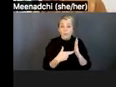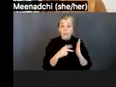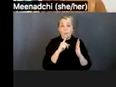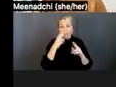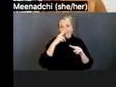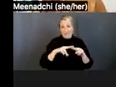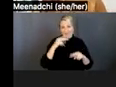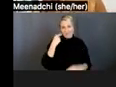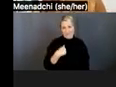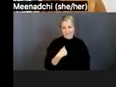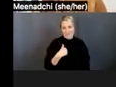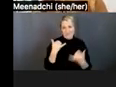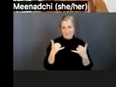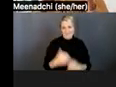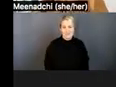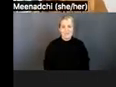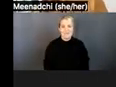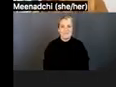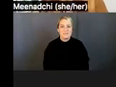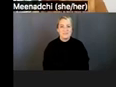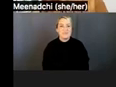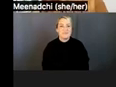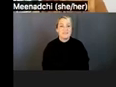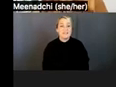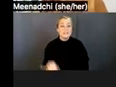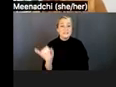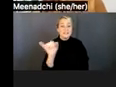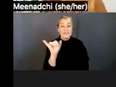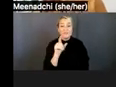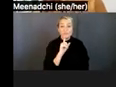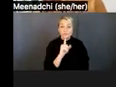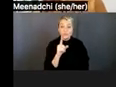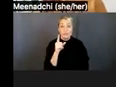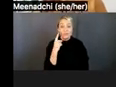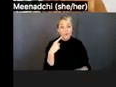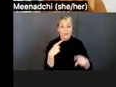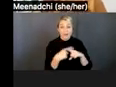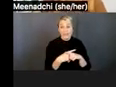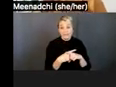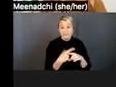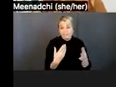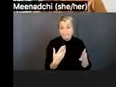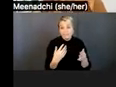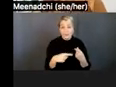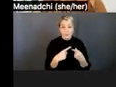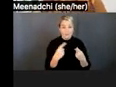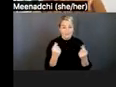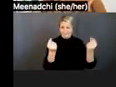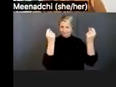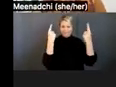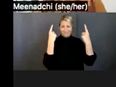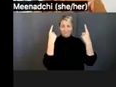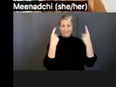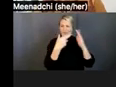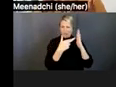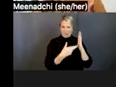really fun to play. The same is true in conflict. When we don't understand what kind of